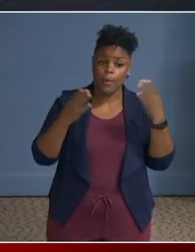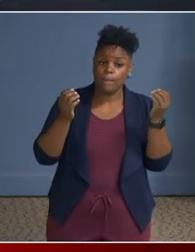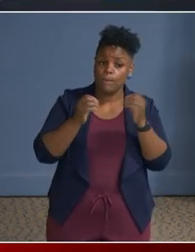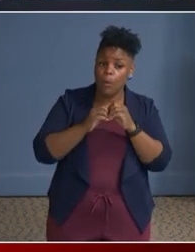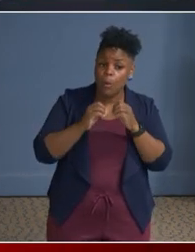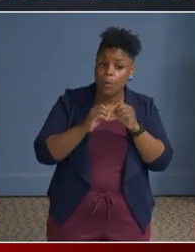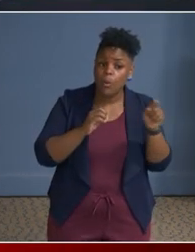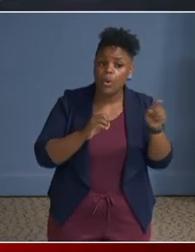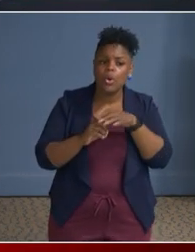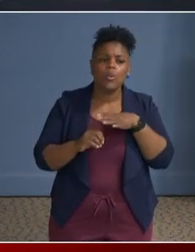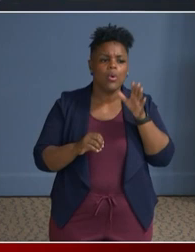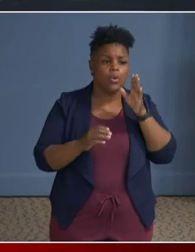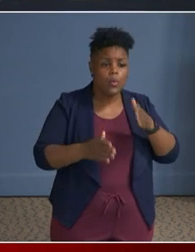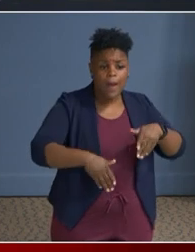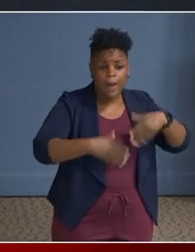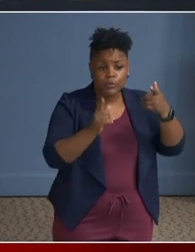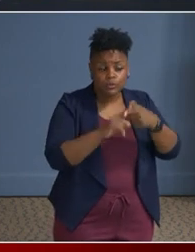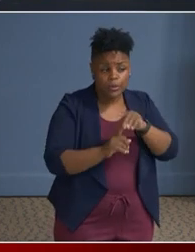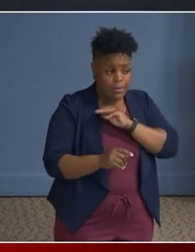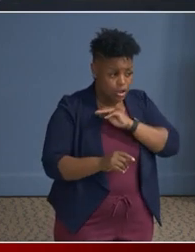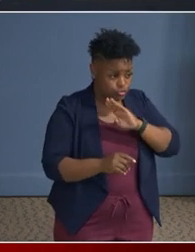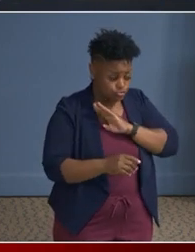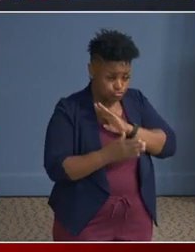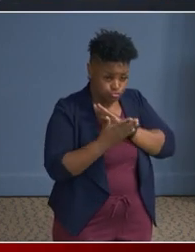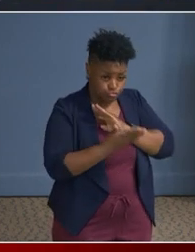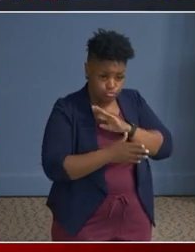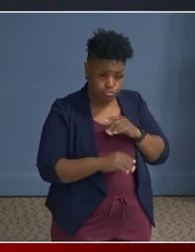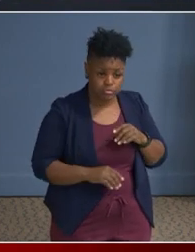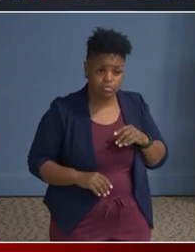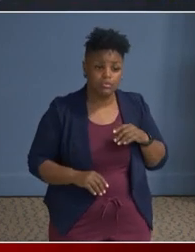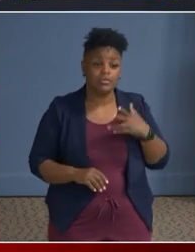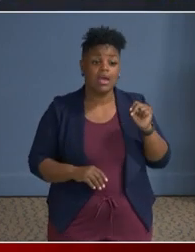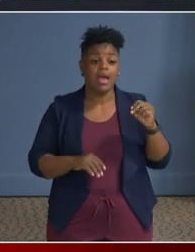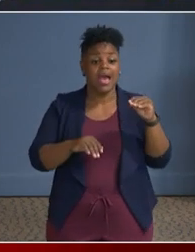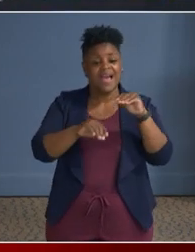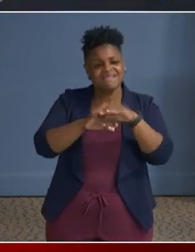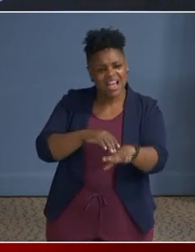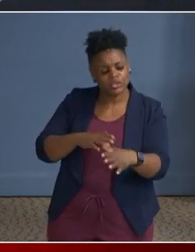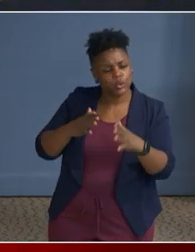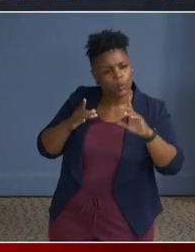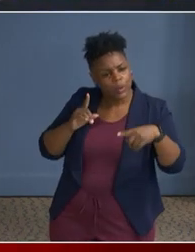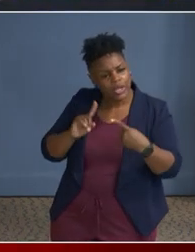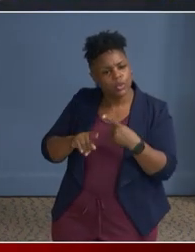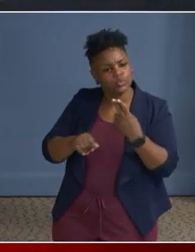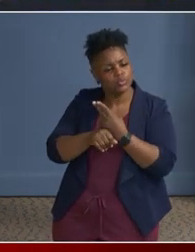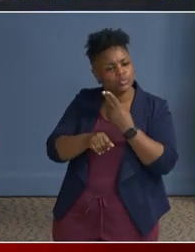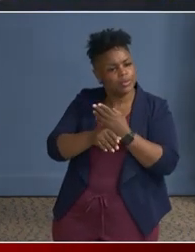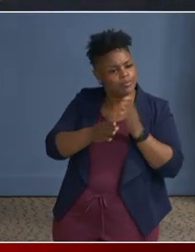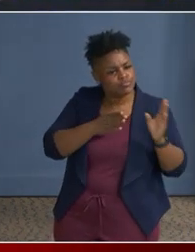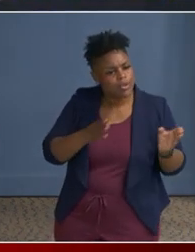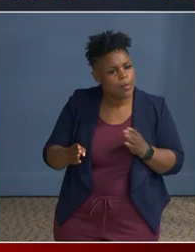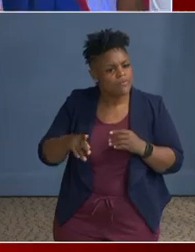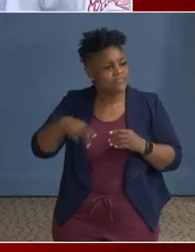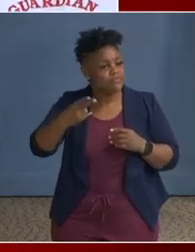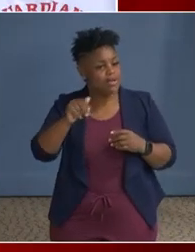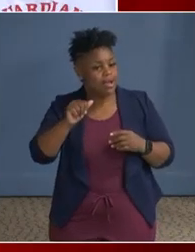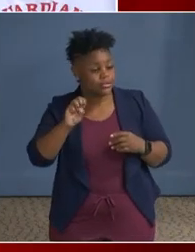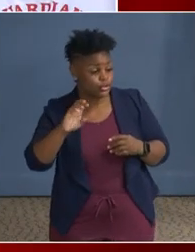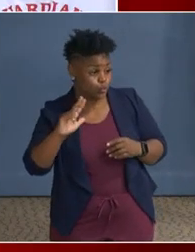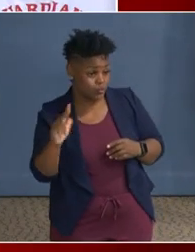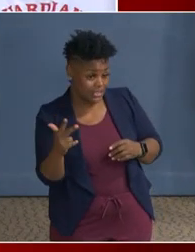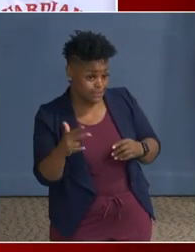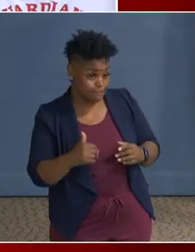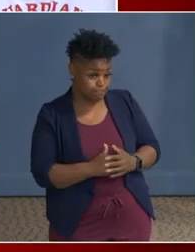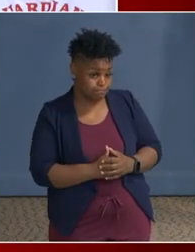mayor and then advise when it's appropriate to move into phase 3. Yes, Benna. So the widespread demonstrations,